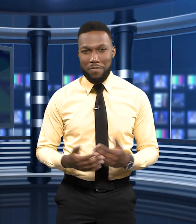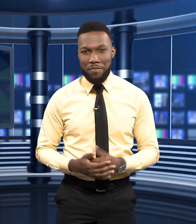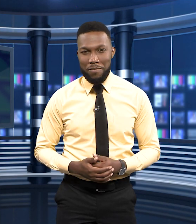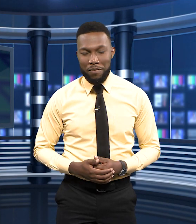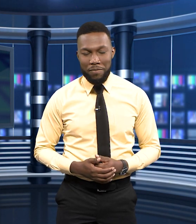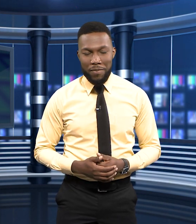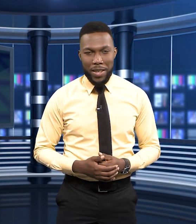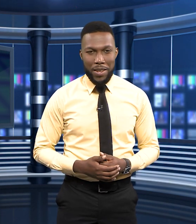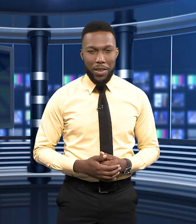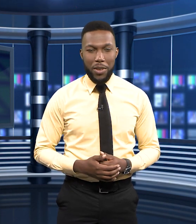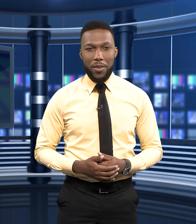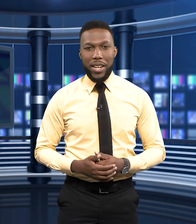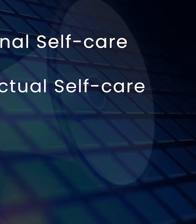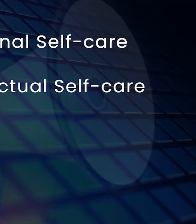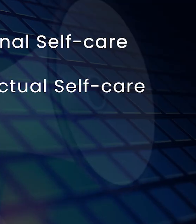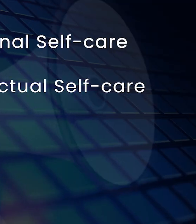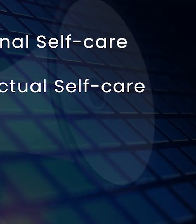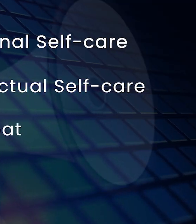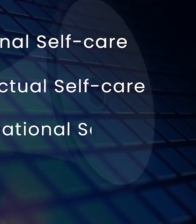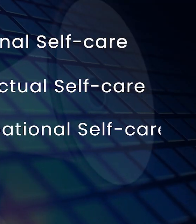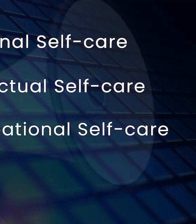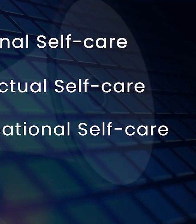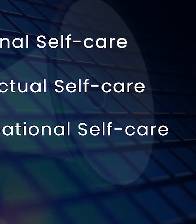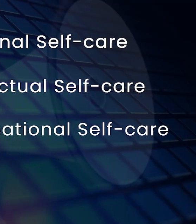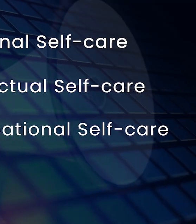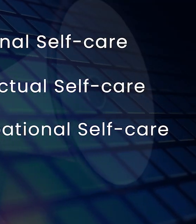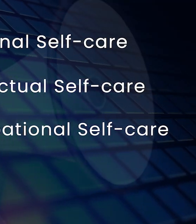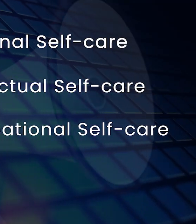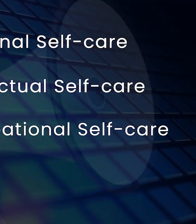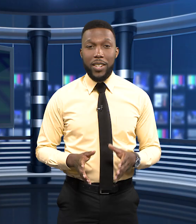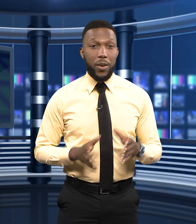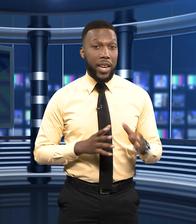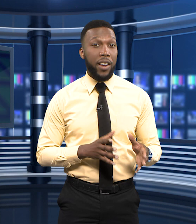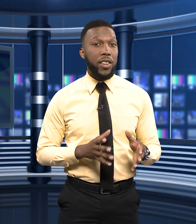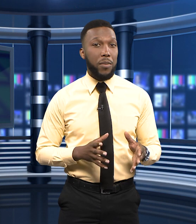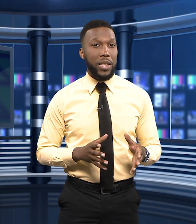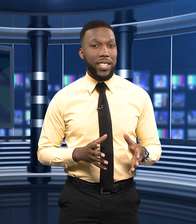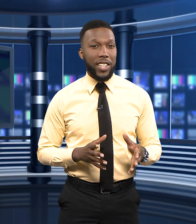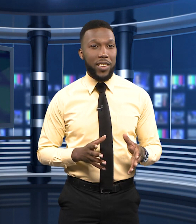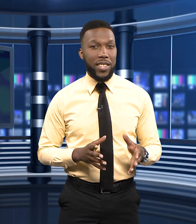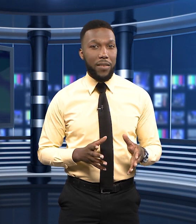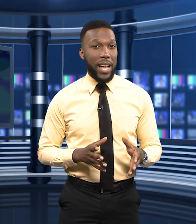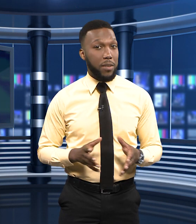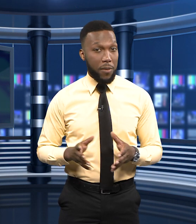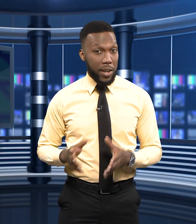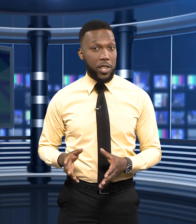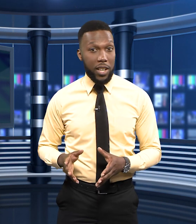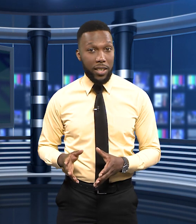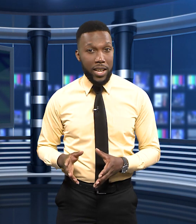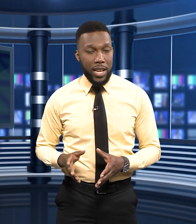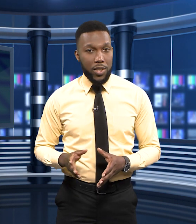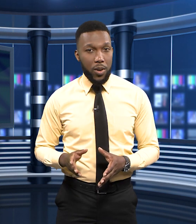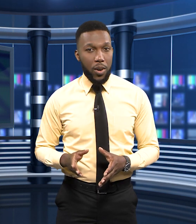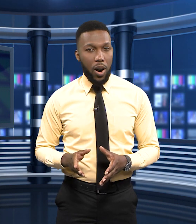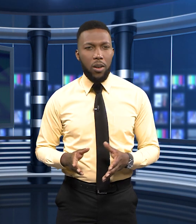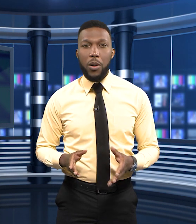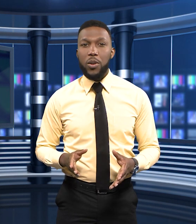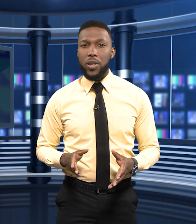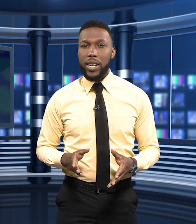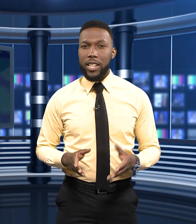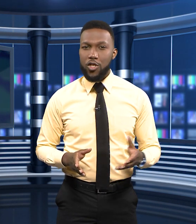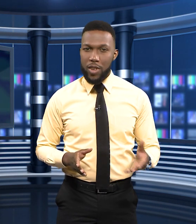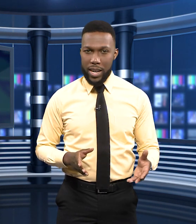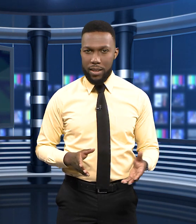brain. Number 3, occupational self-care. Now, here you're building yourself as a professional. So how